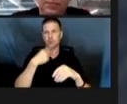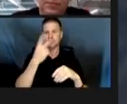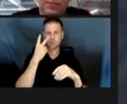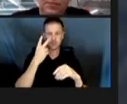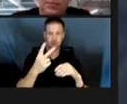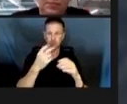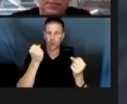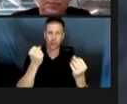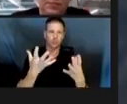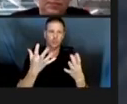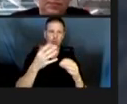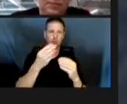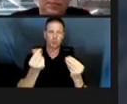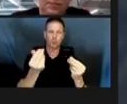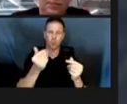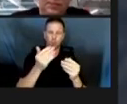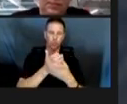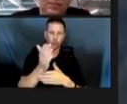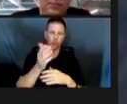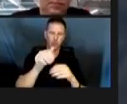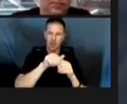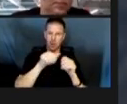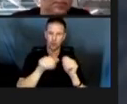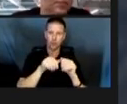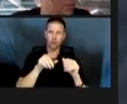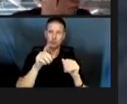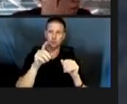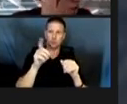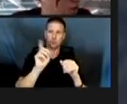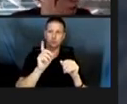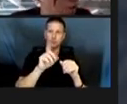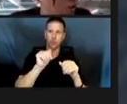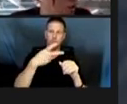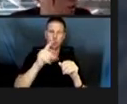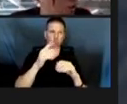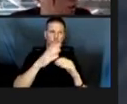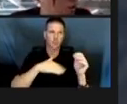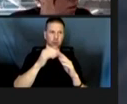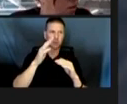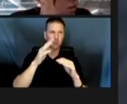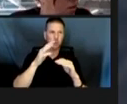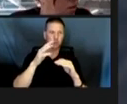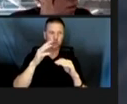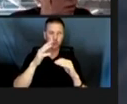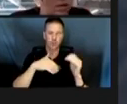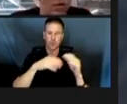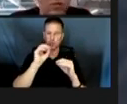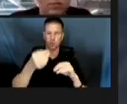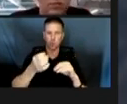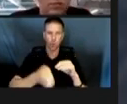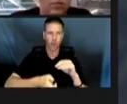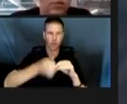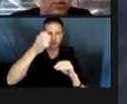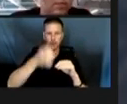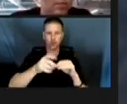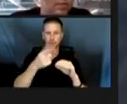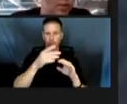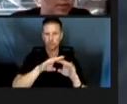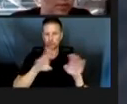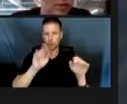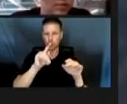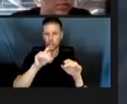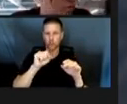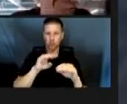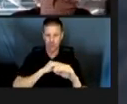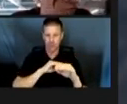way too many properties throughout the region where a apartment building is built, no elevator, the first floor units meet the